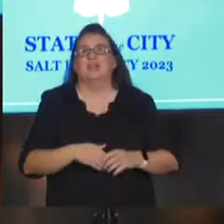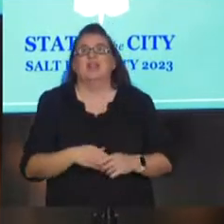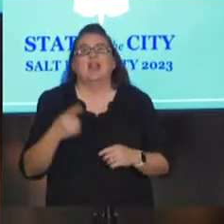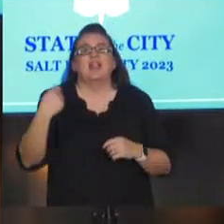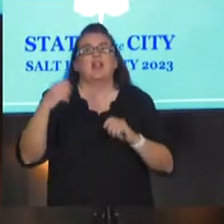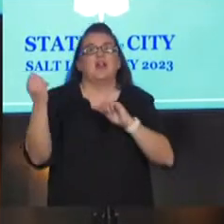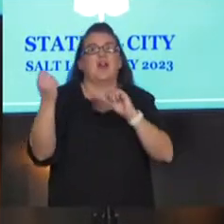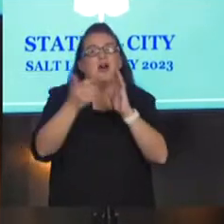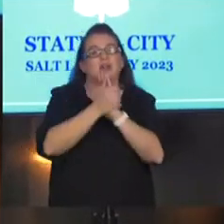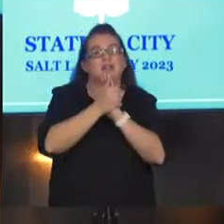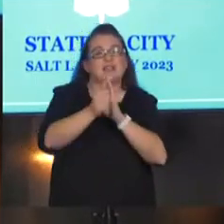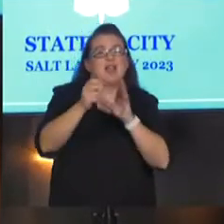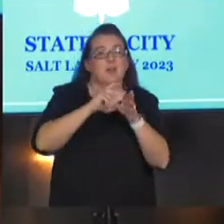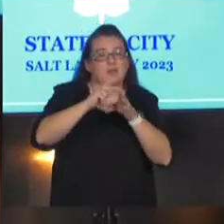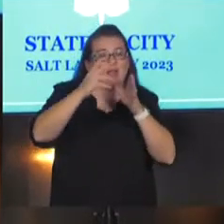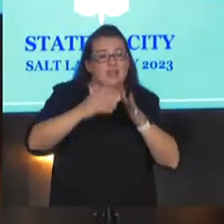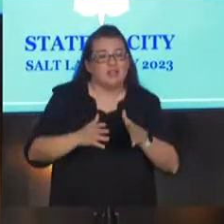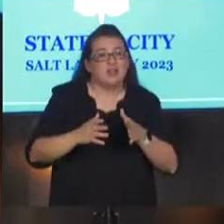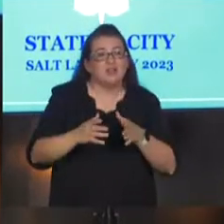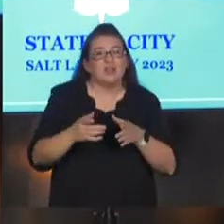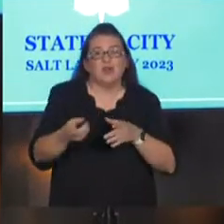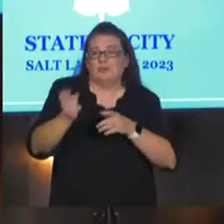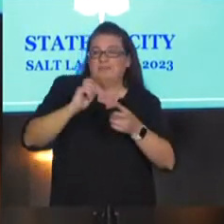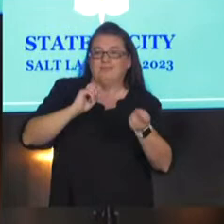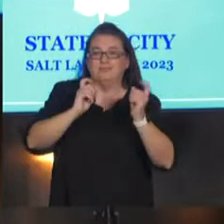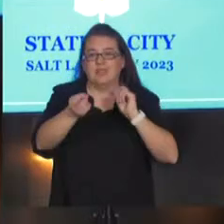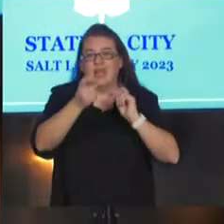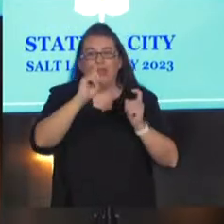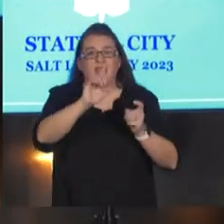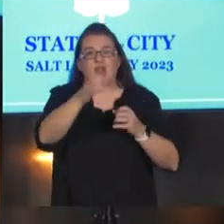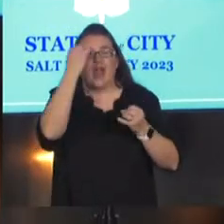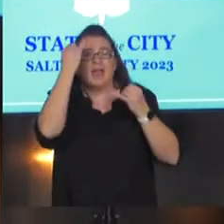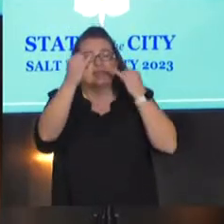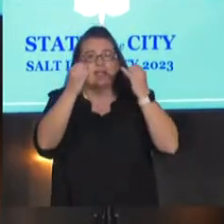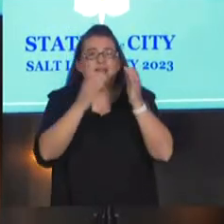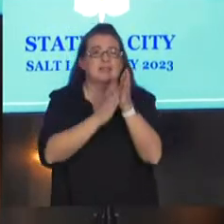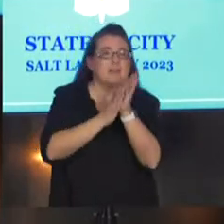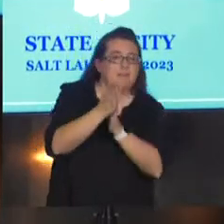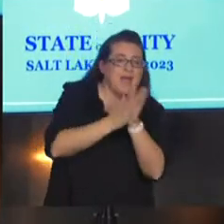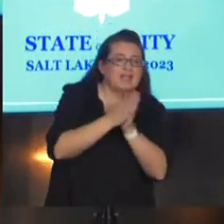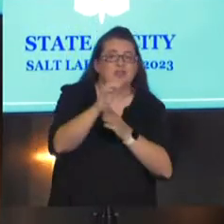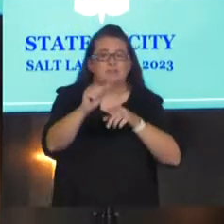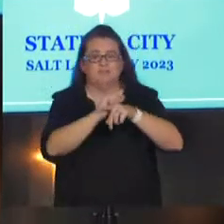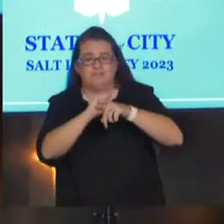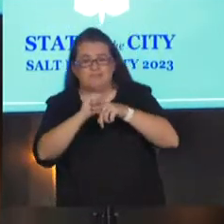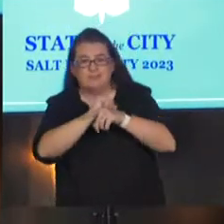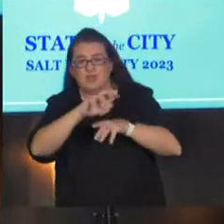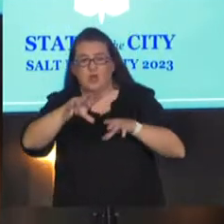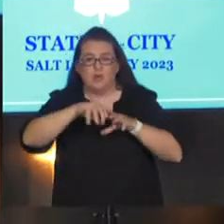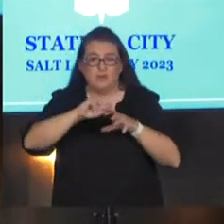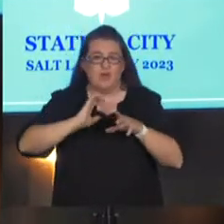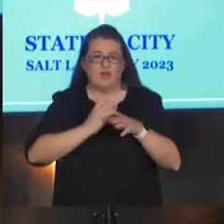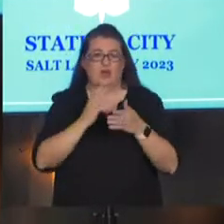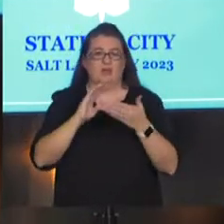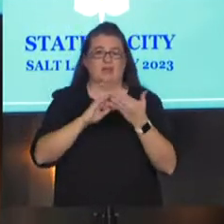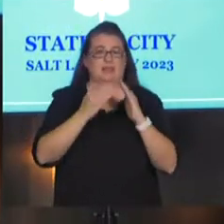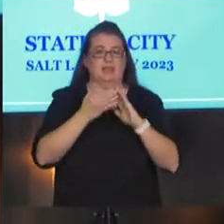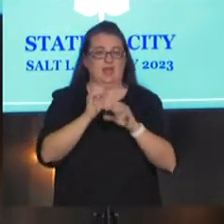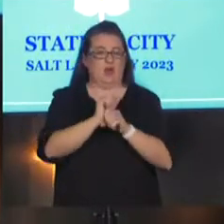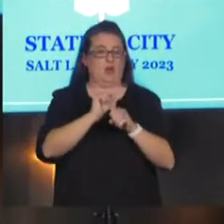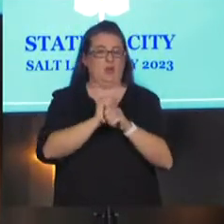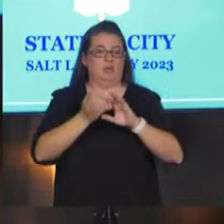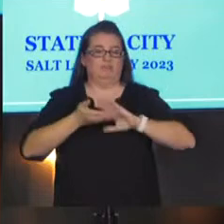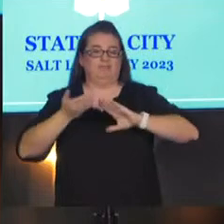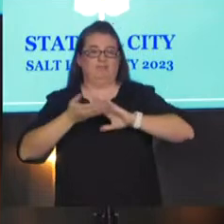They're all skillful professionals who lend their insights, passions, and training to engage the work of our city well.